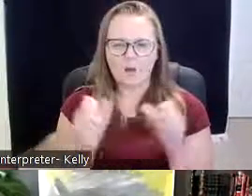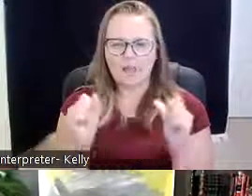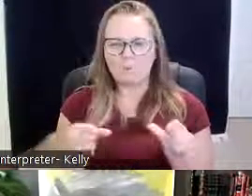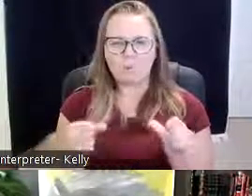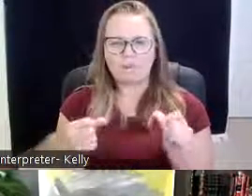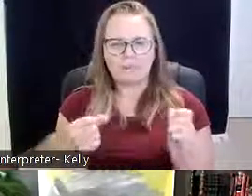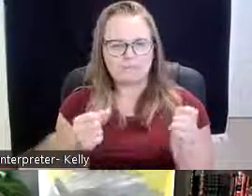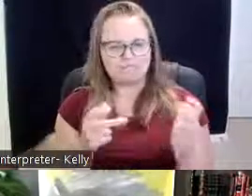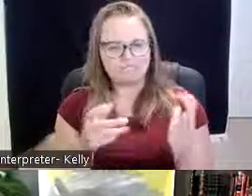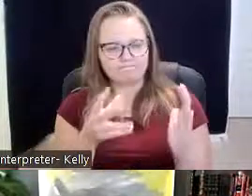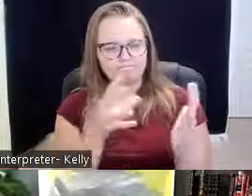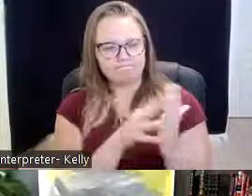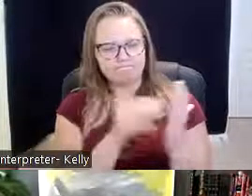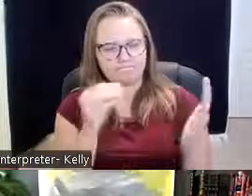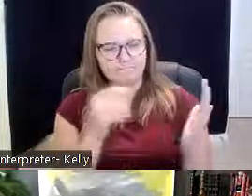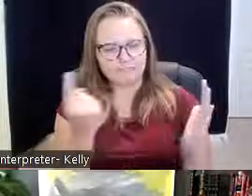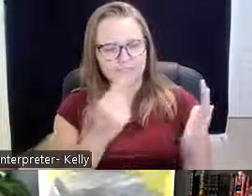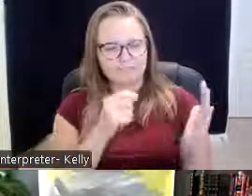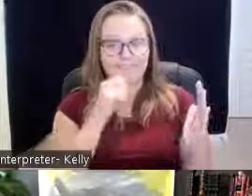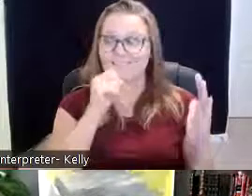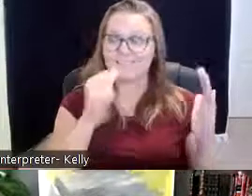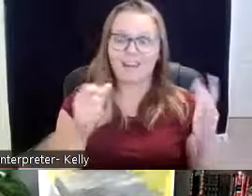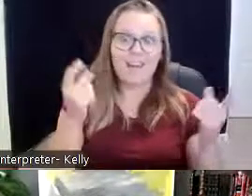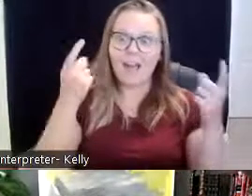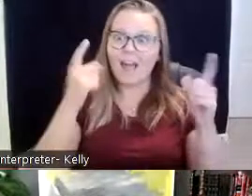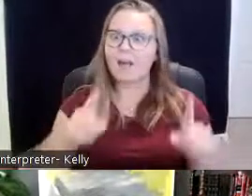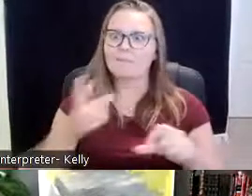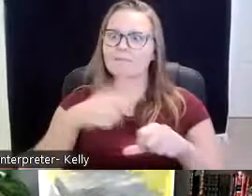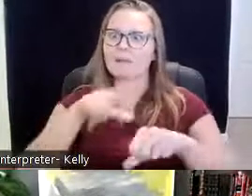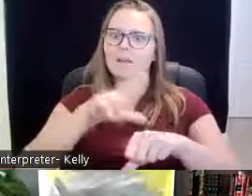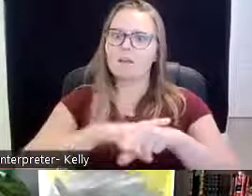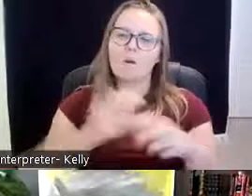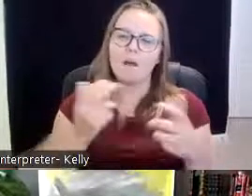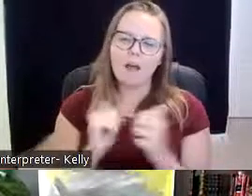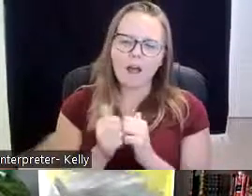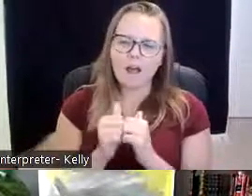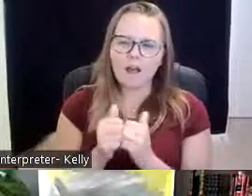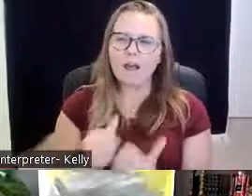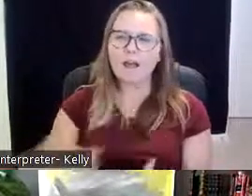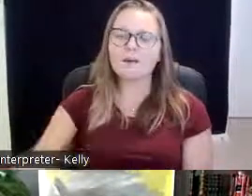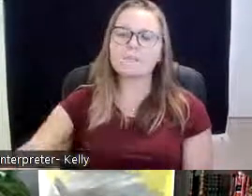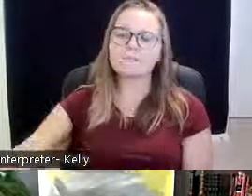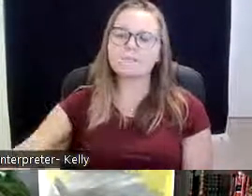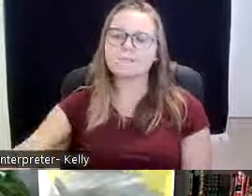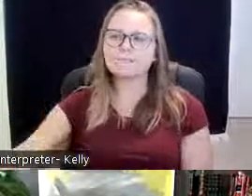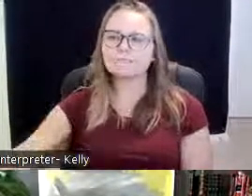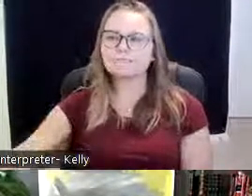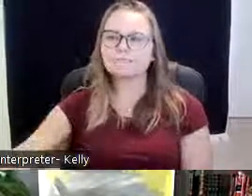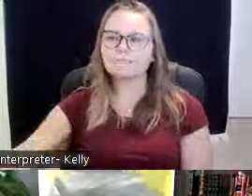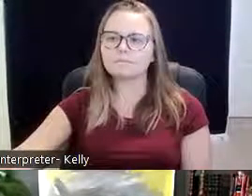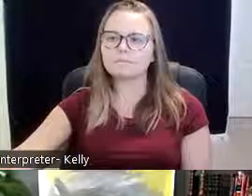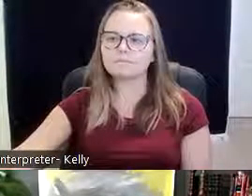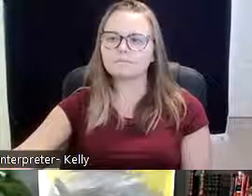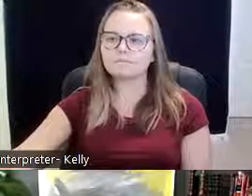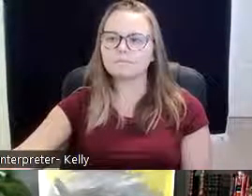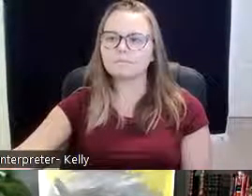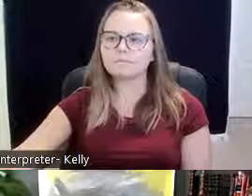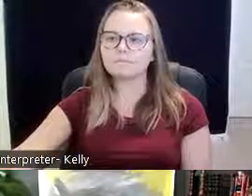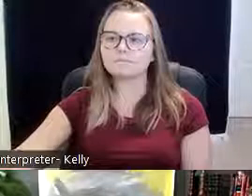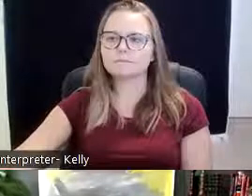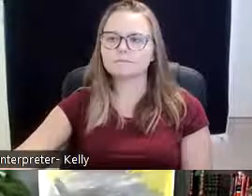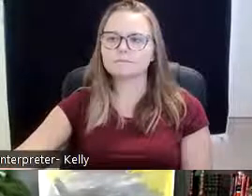something that isn't happening organically? Now, I want to come back to this because I think that's an incredible